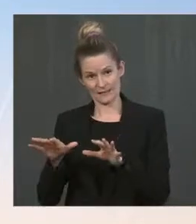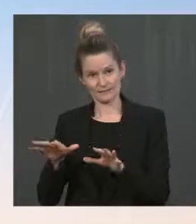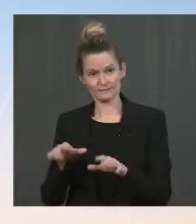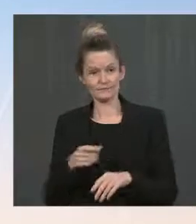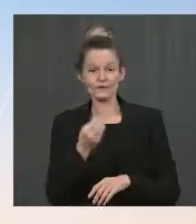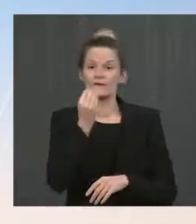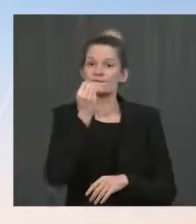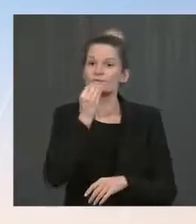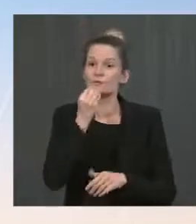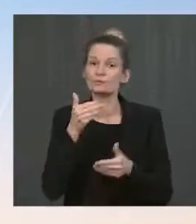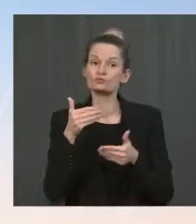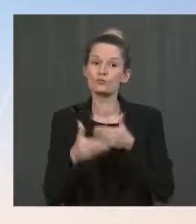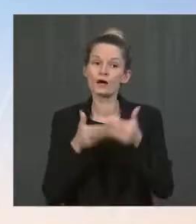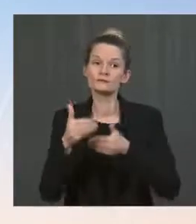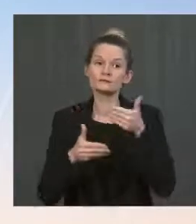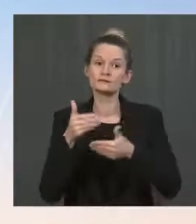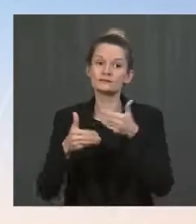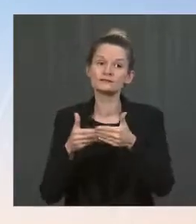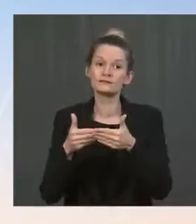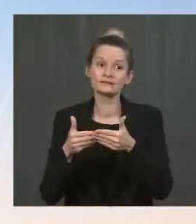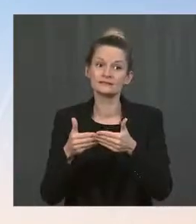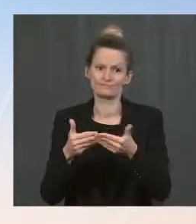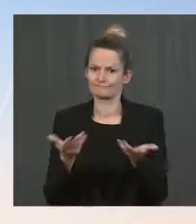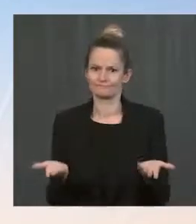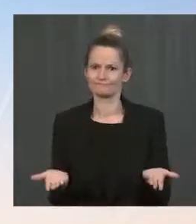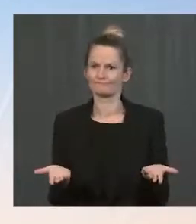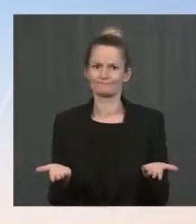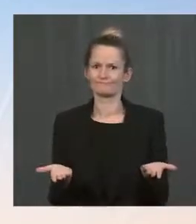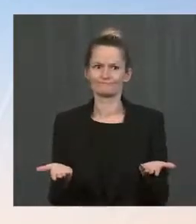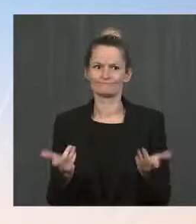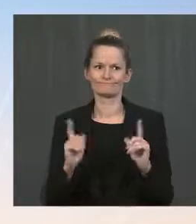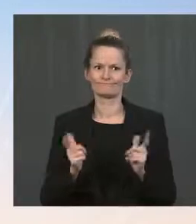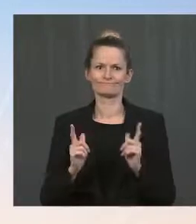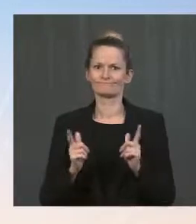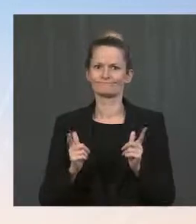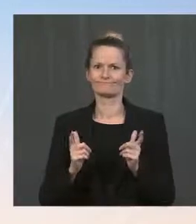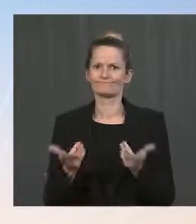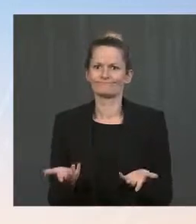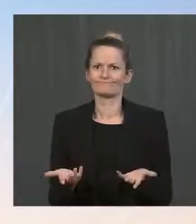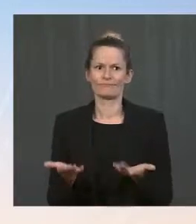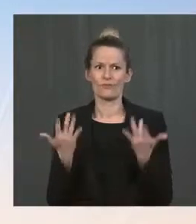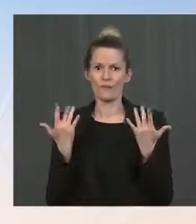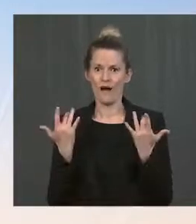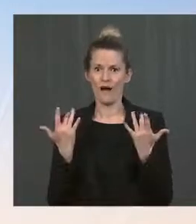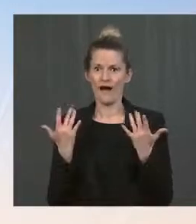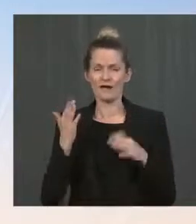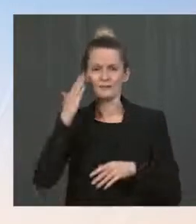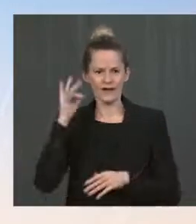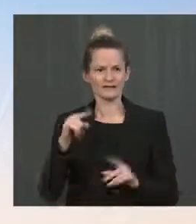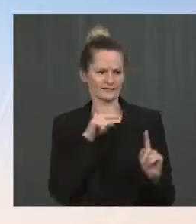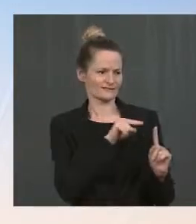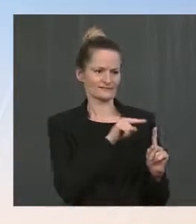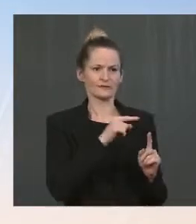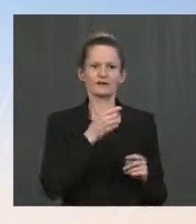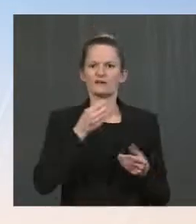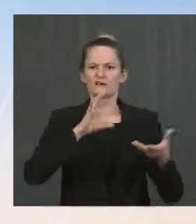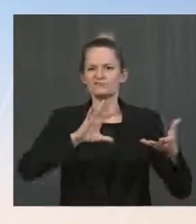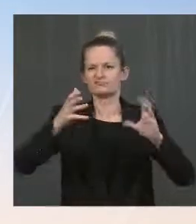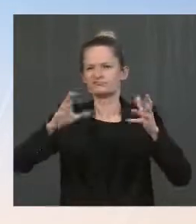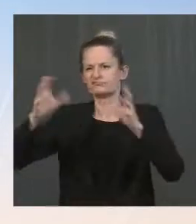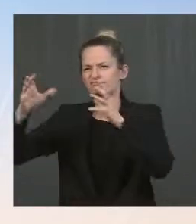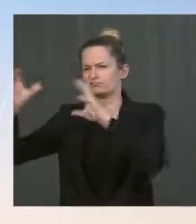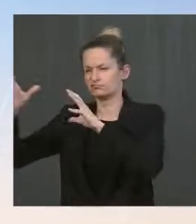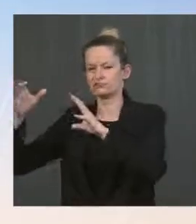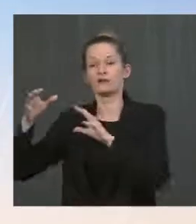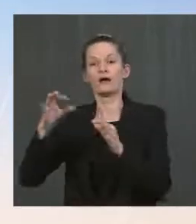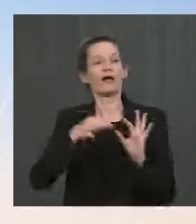capacity because there are so few processors, we saw significant disruption at the marketplace as well. So this administration